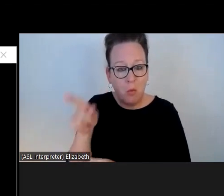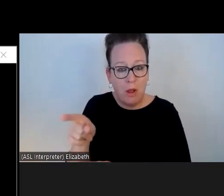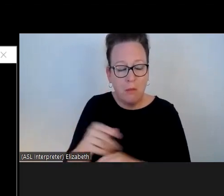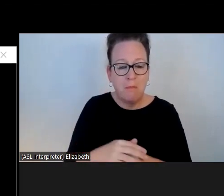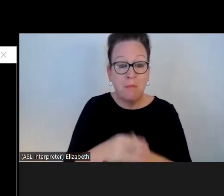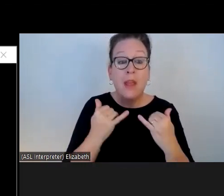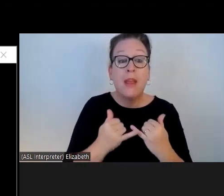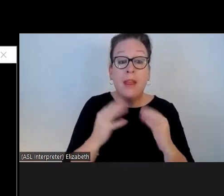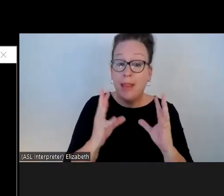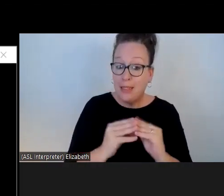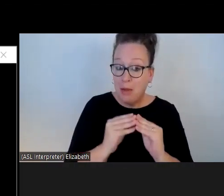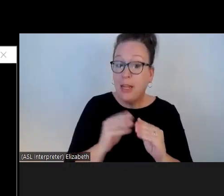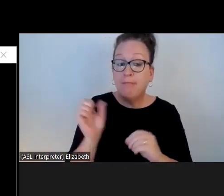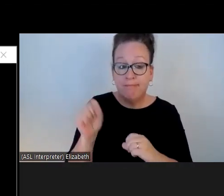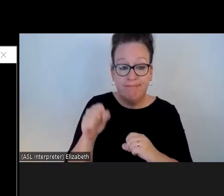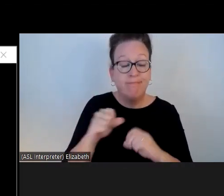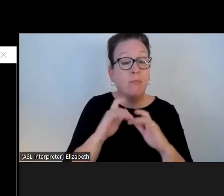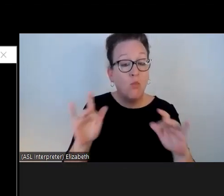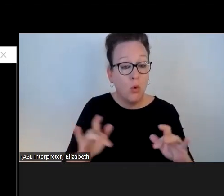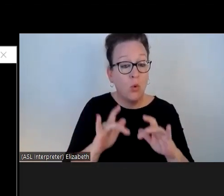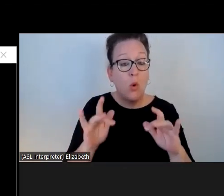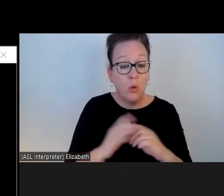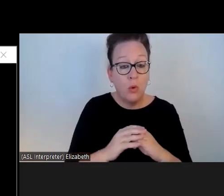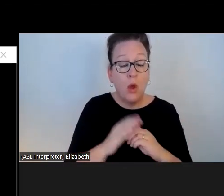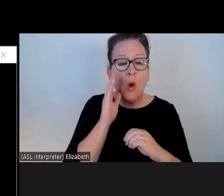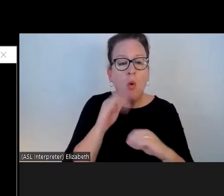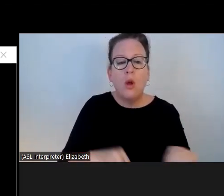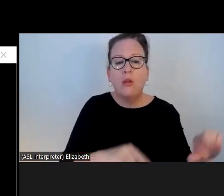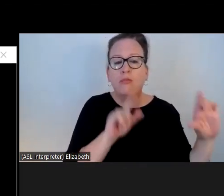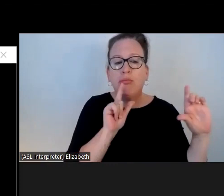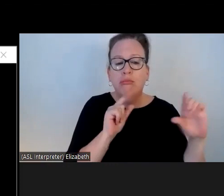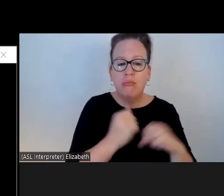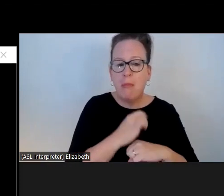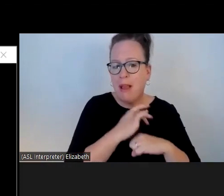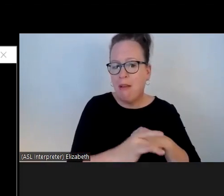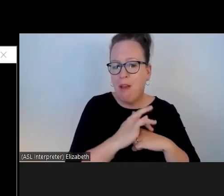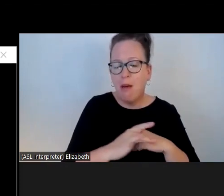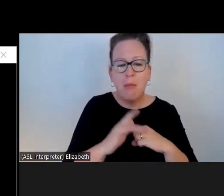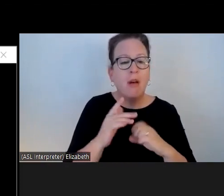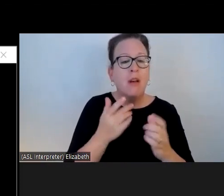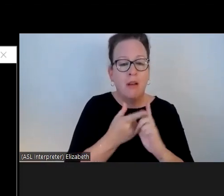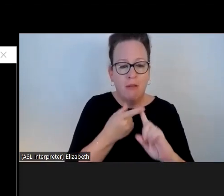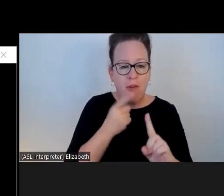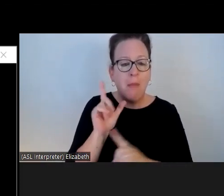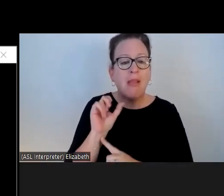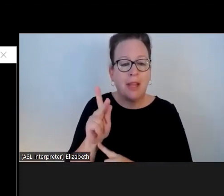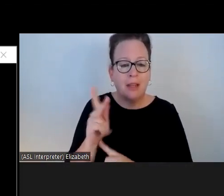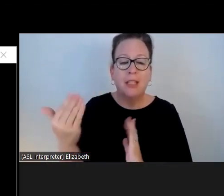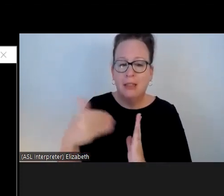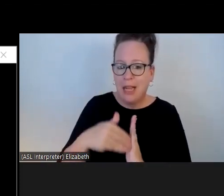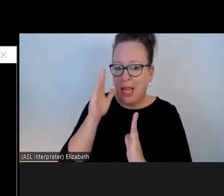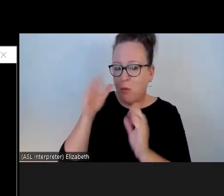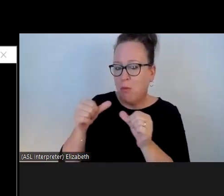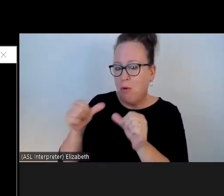This meeting is being recorded as well and will be available later through a link that will be posted in the Environmental Justice